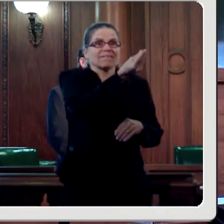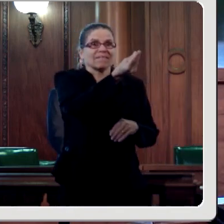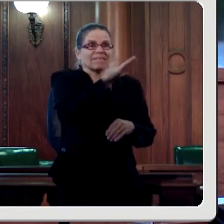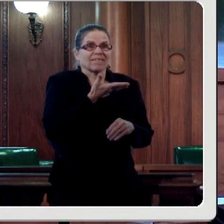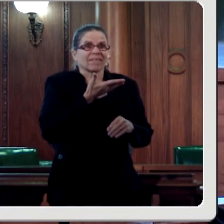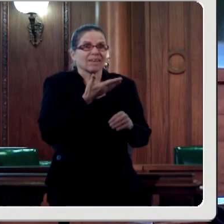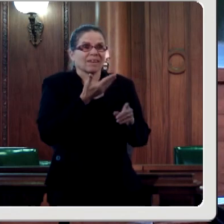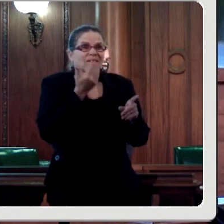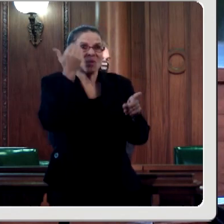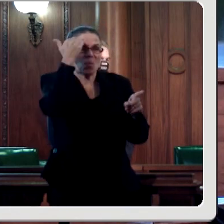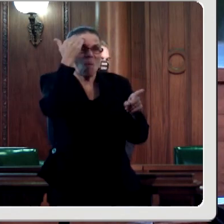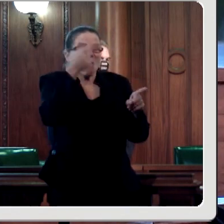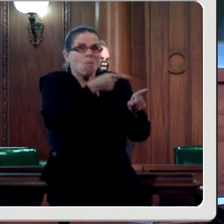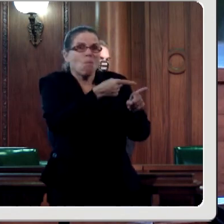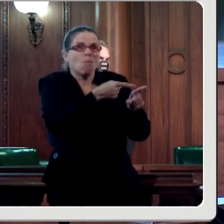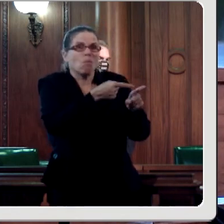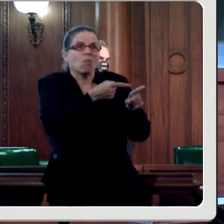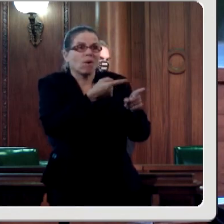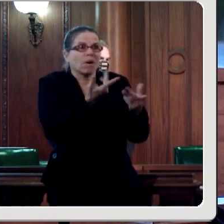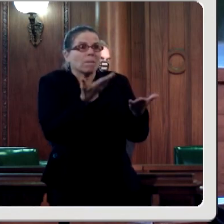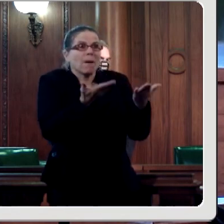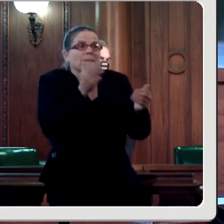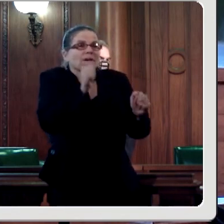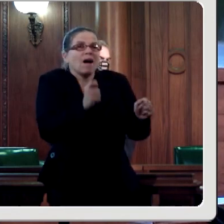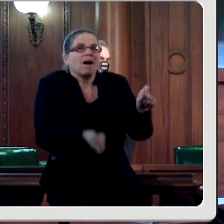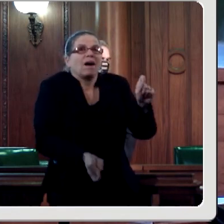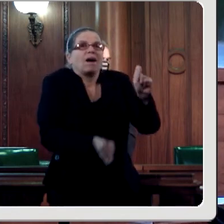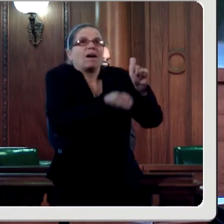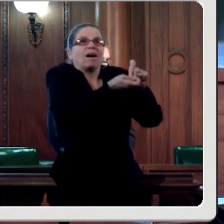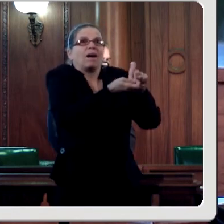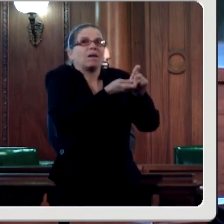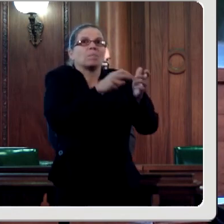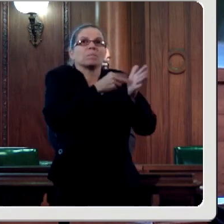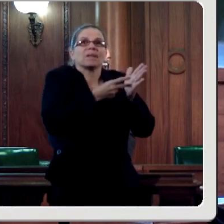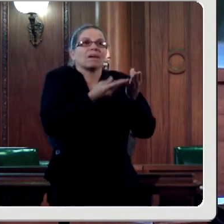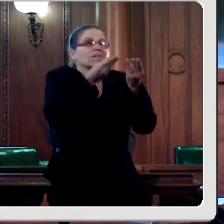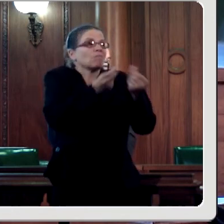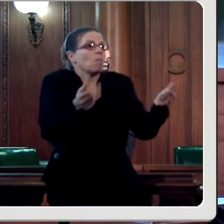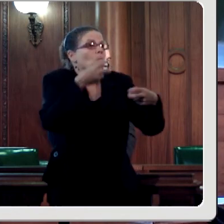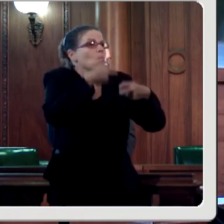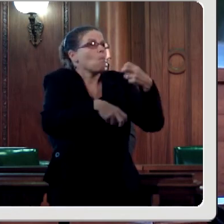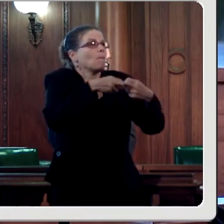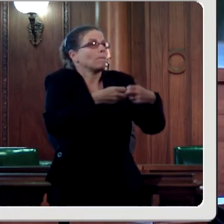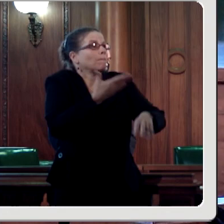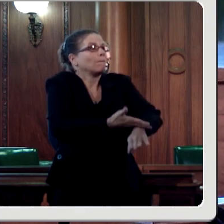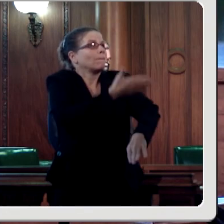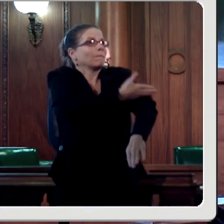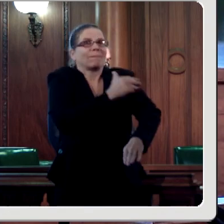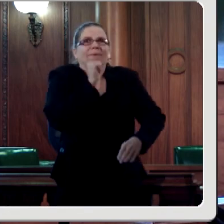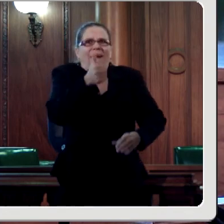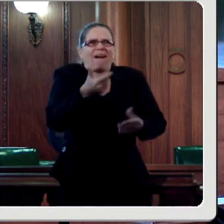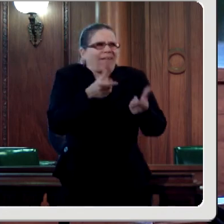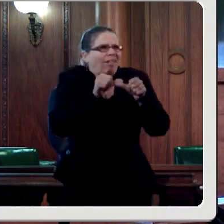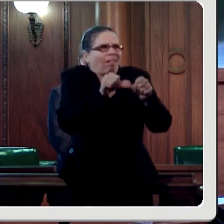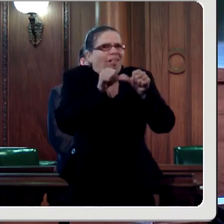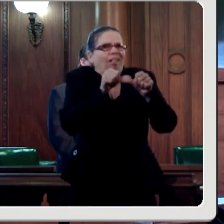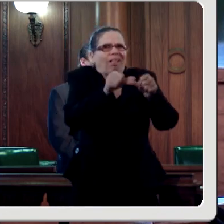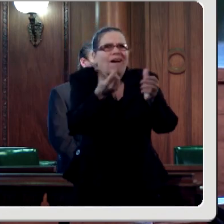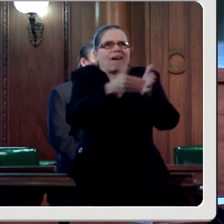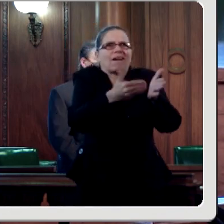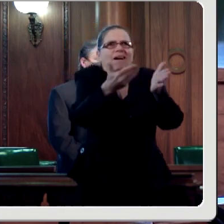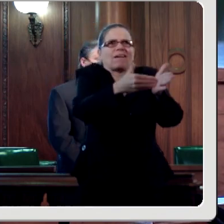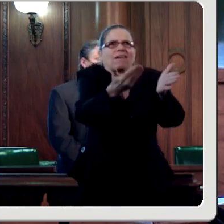the information or us making the arrest is going to solve the problem. Officers responded to Fort Pleasant Avenue and individuals attempting to